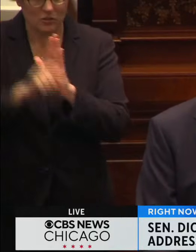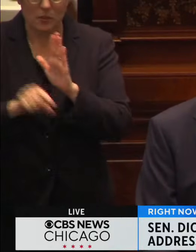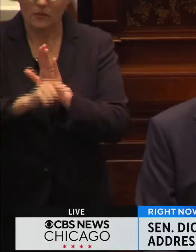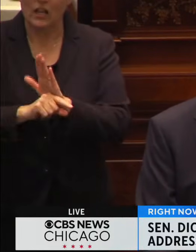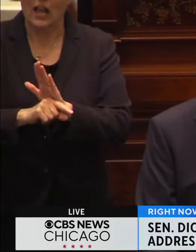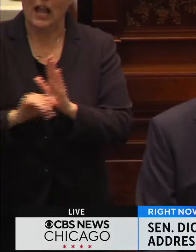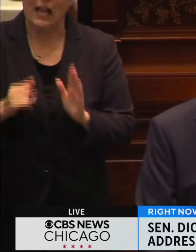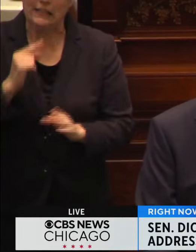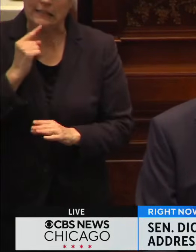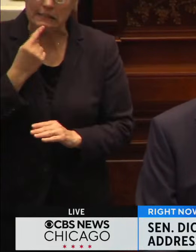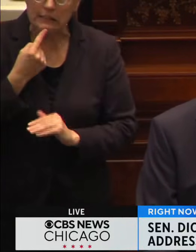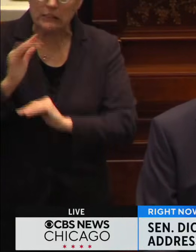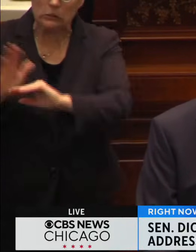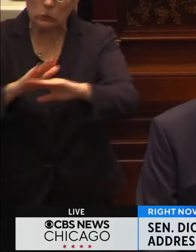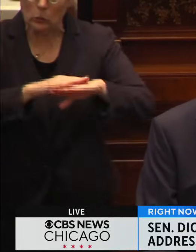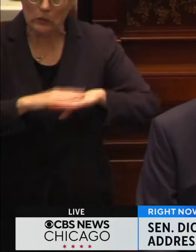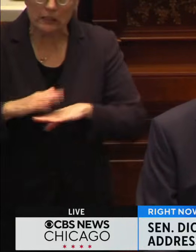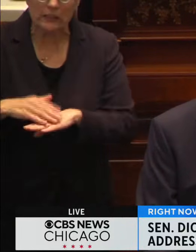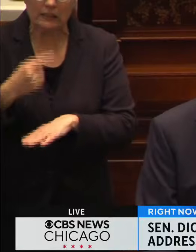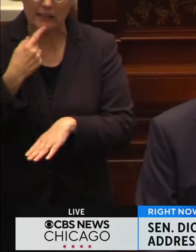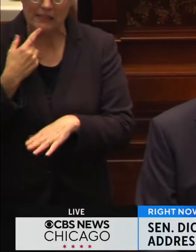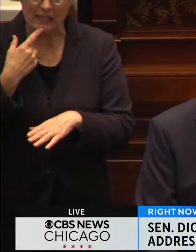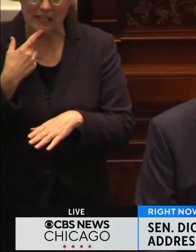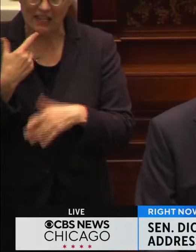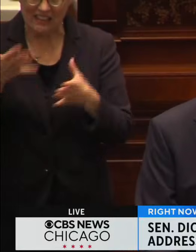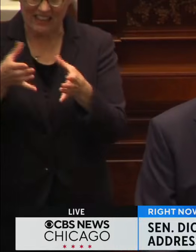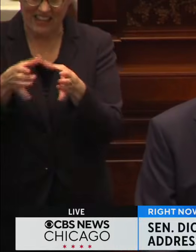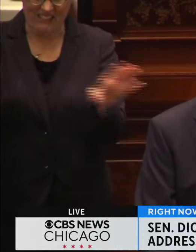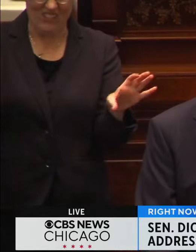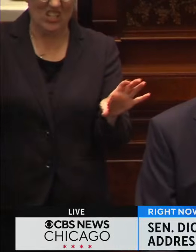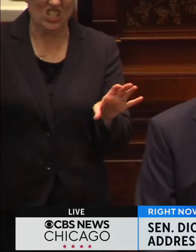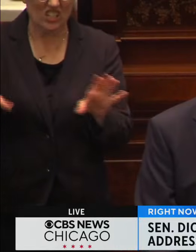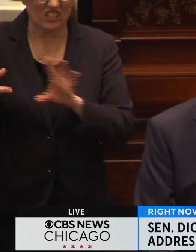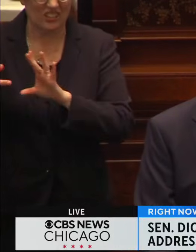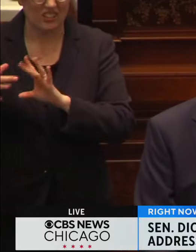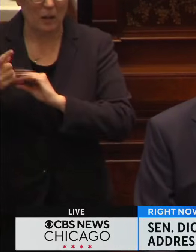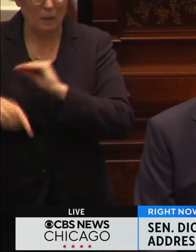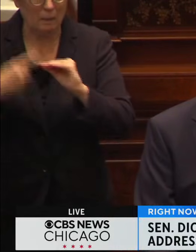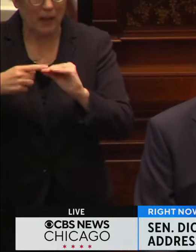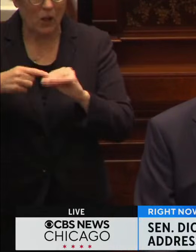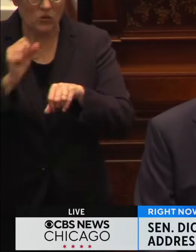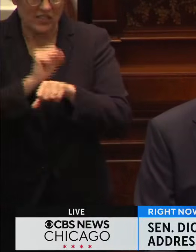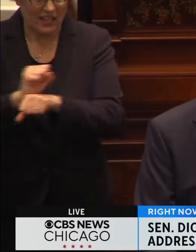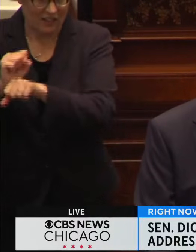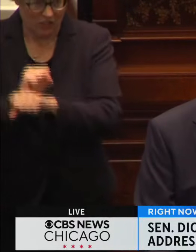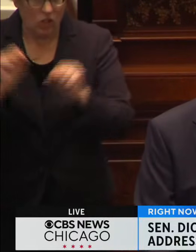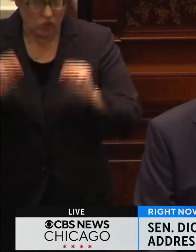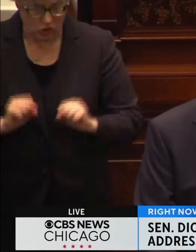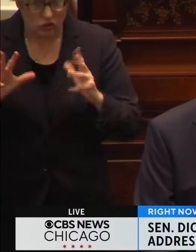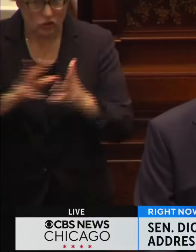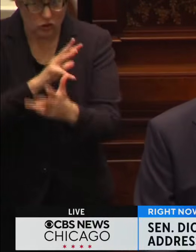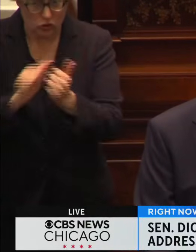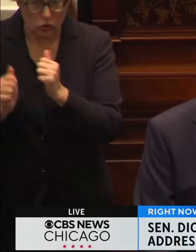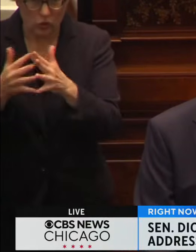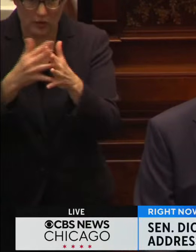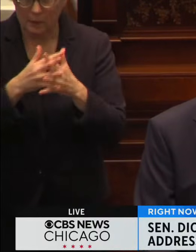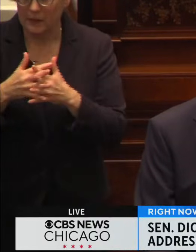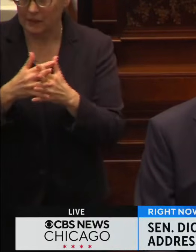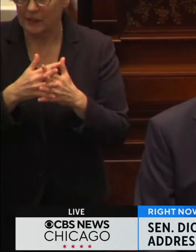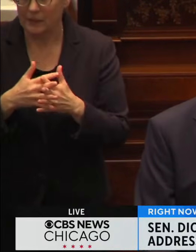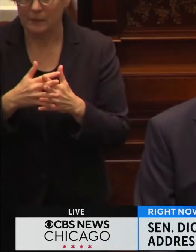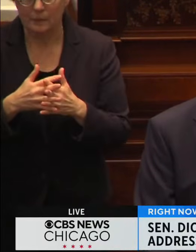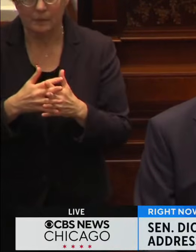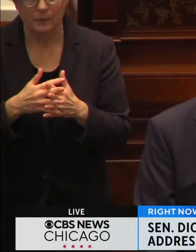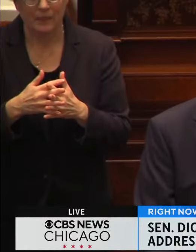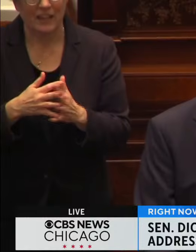warning that the divisions in America over the issue of slavery could destroy our nation. We